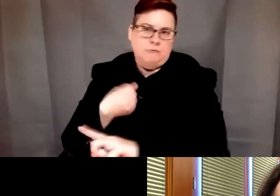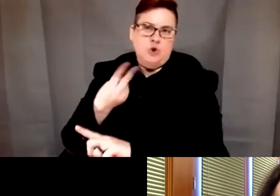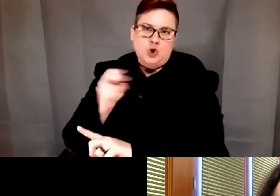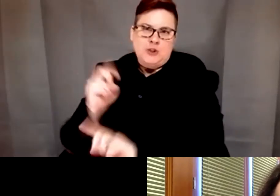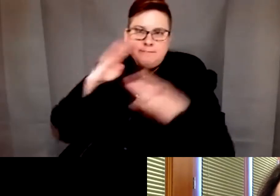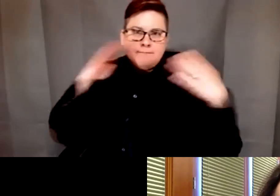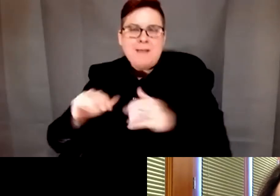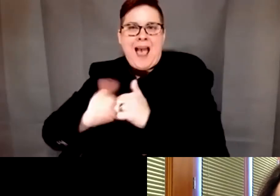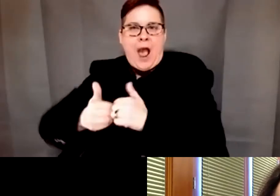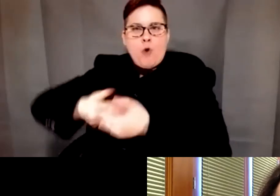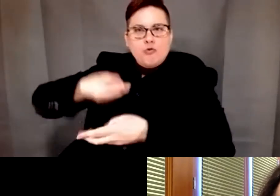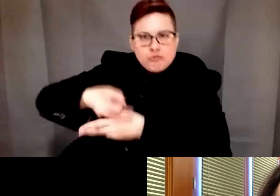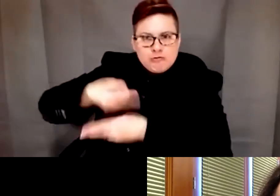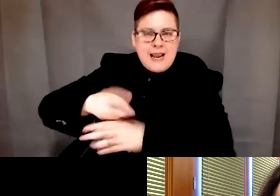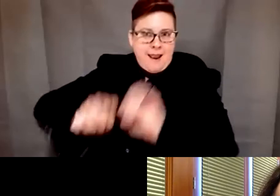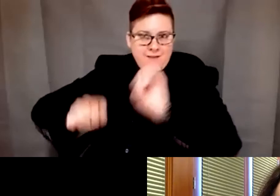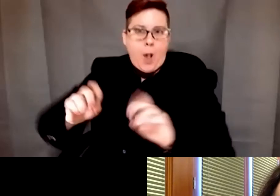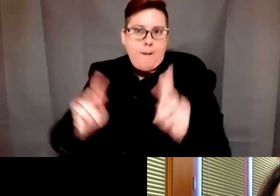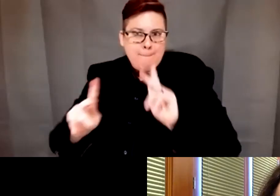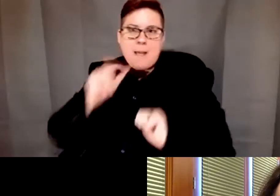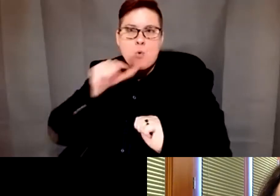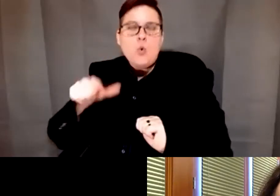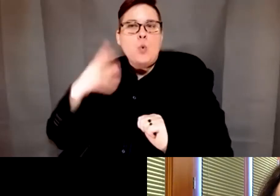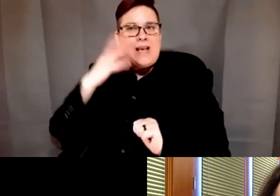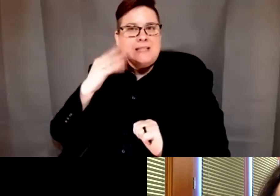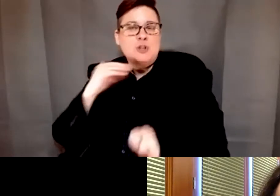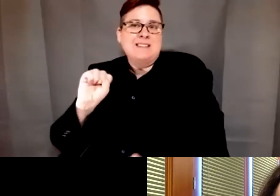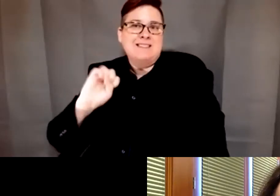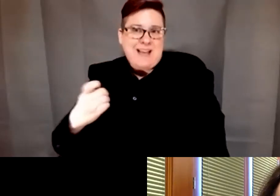on the treatment and evaluation of persons who have experienced